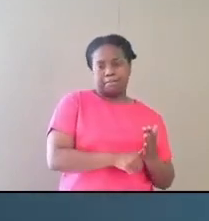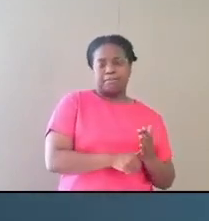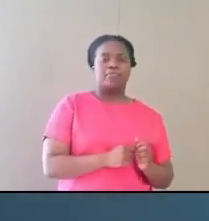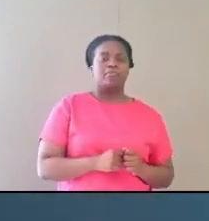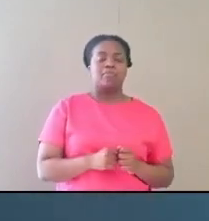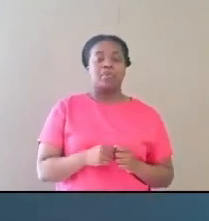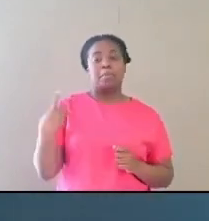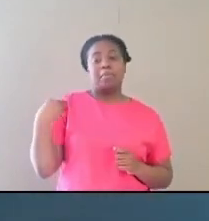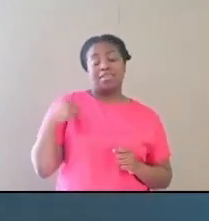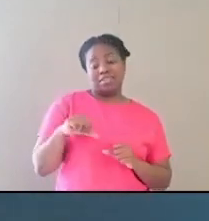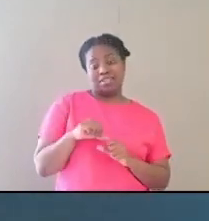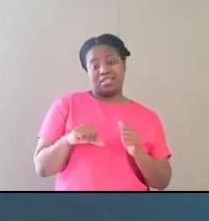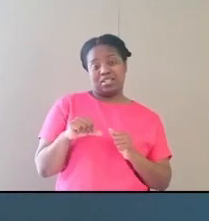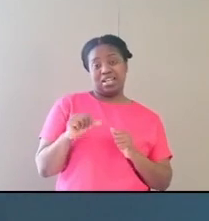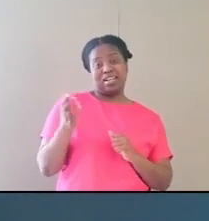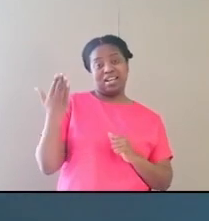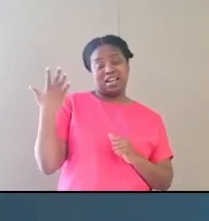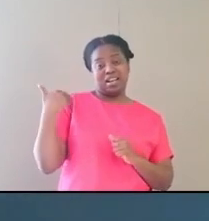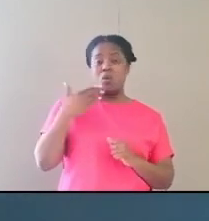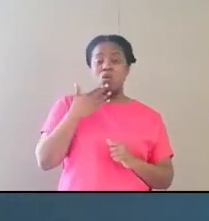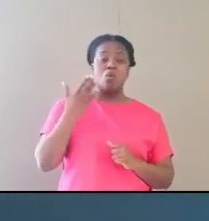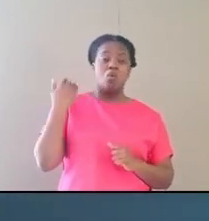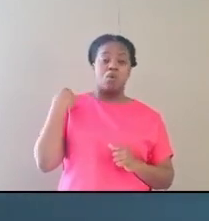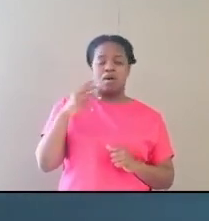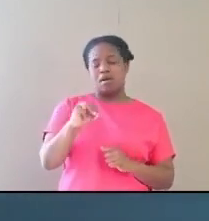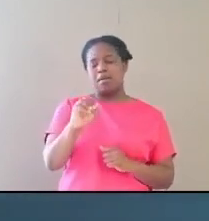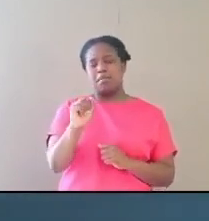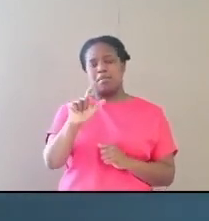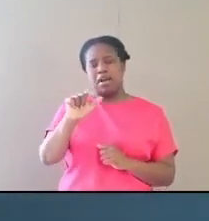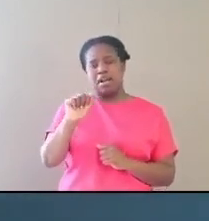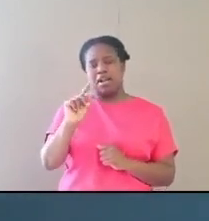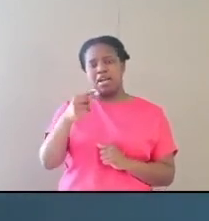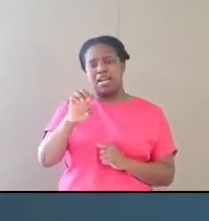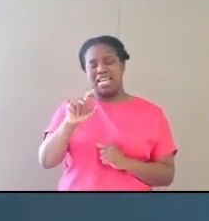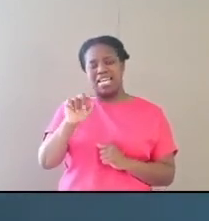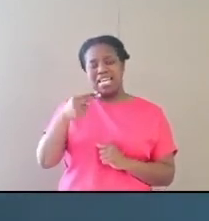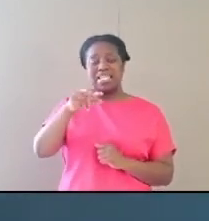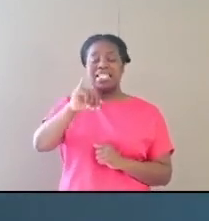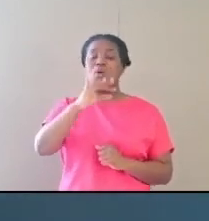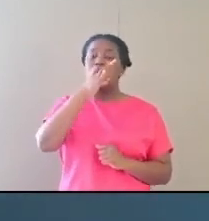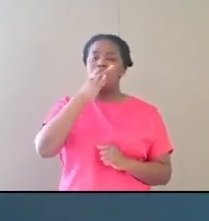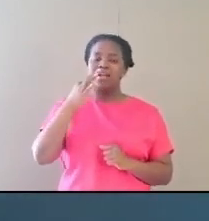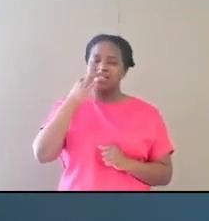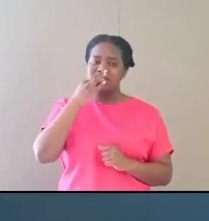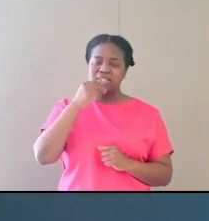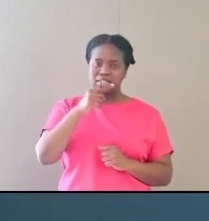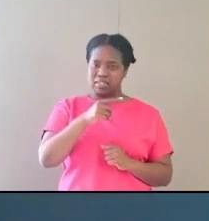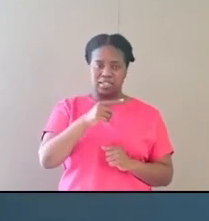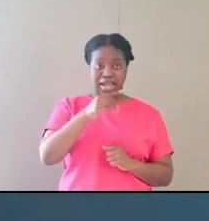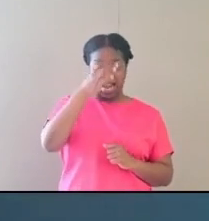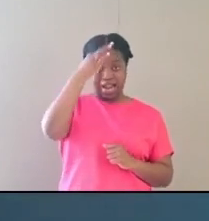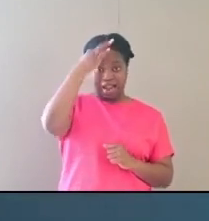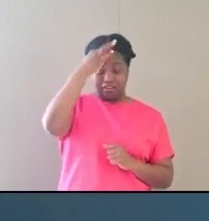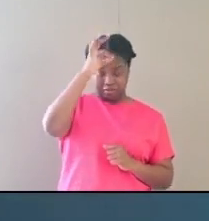Social Development at the time, who was Geraldine Fraser-Molakety, was very clear that it's a contribution from the State to